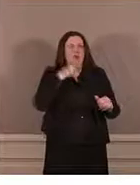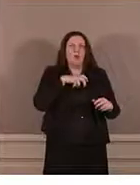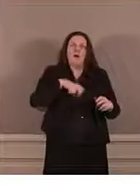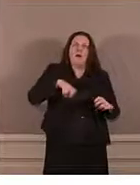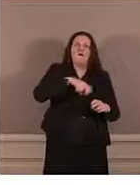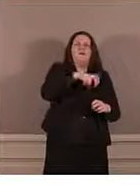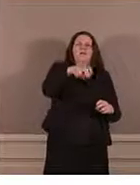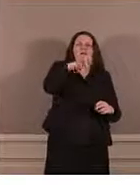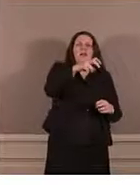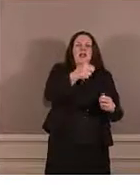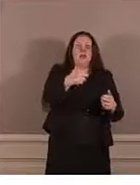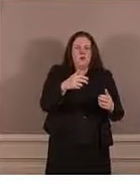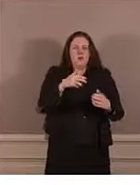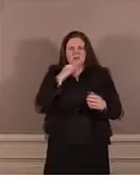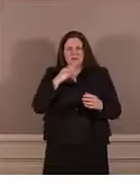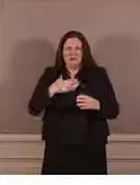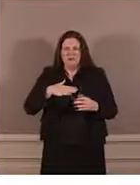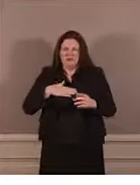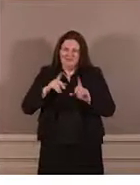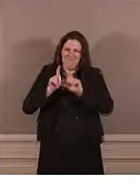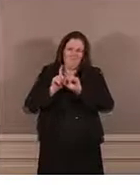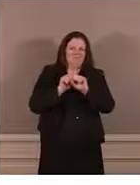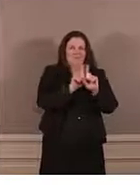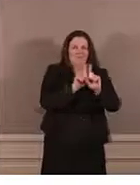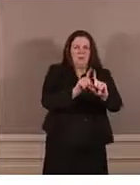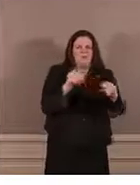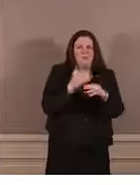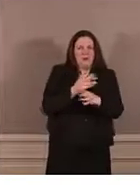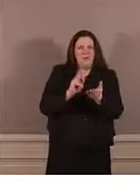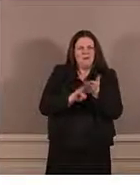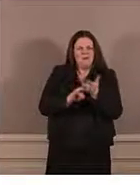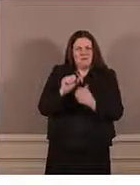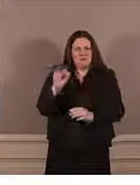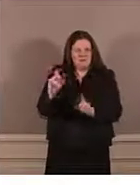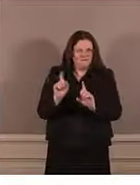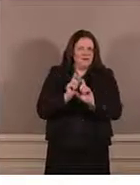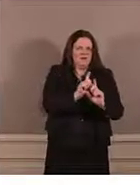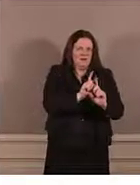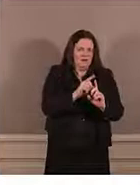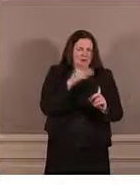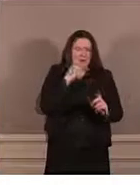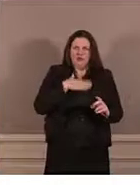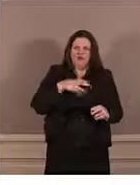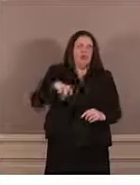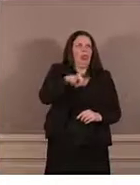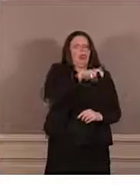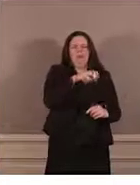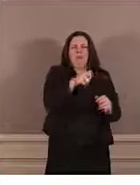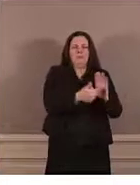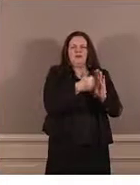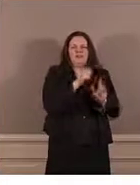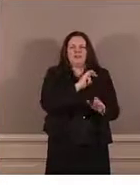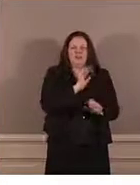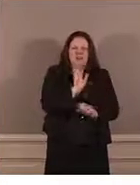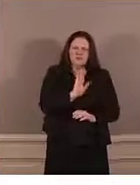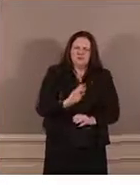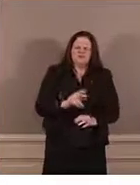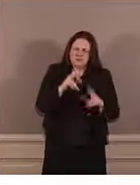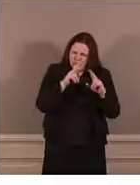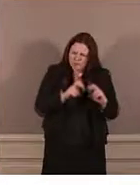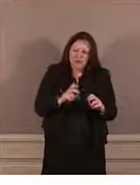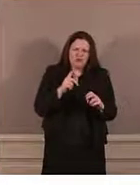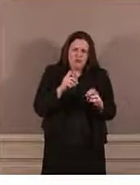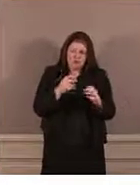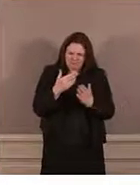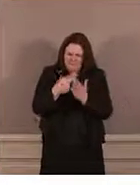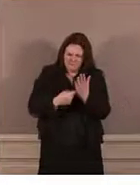anywhere. We were accompanied to every interview by members of staff. And we made sure our research instruments, and they'll be available in the report as well,